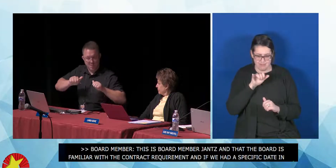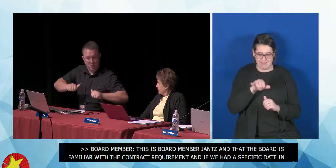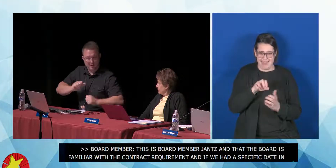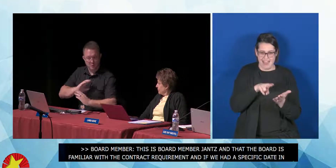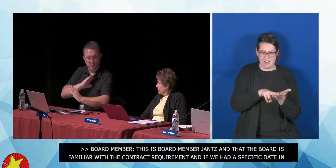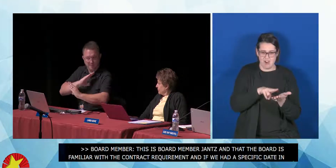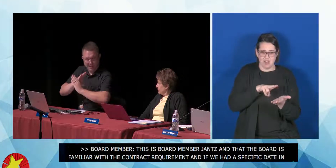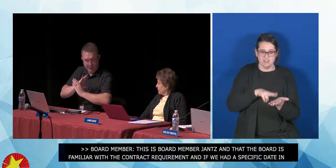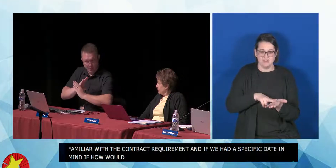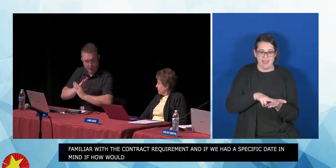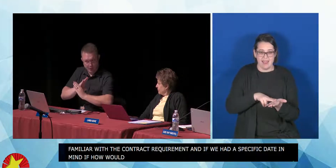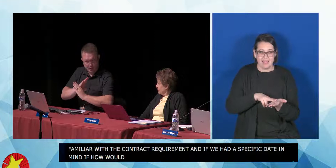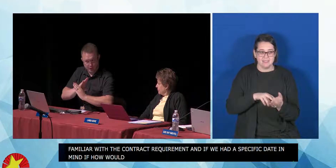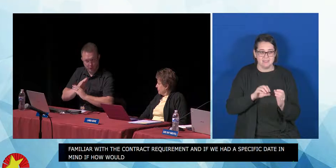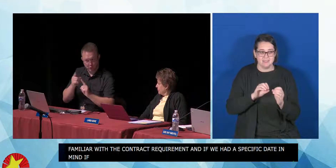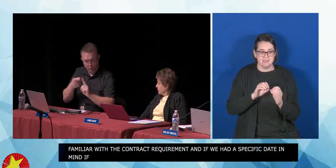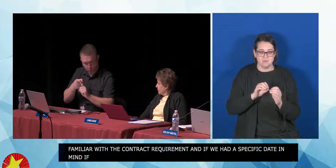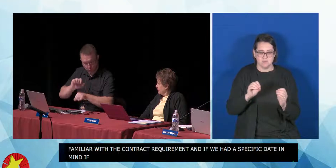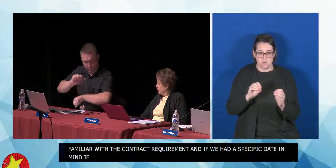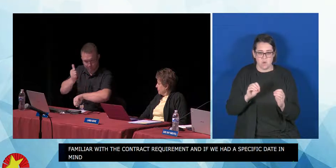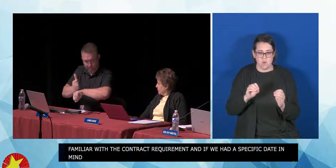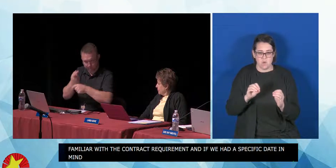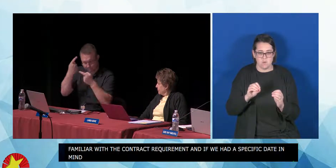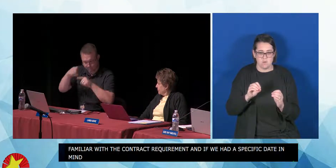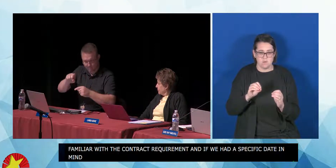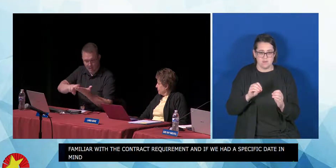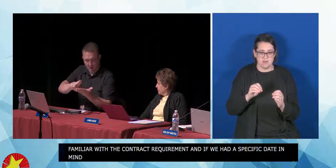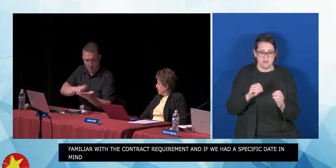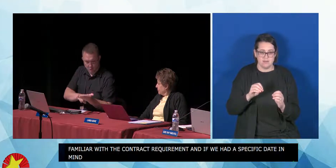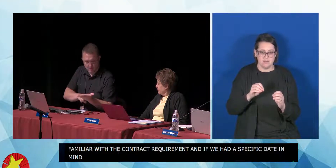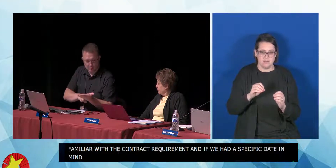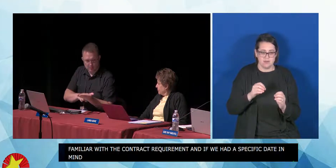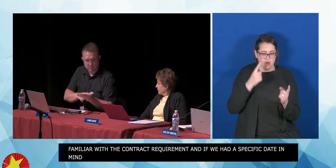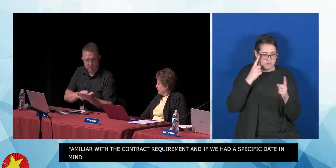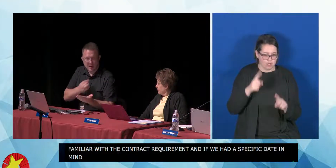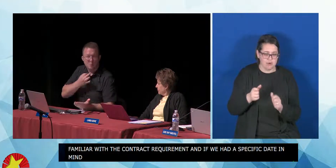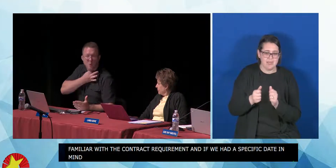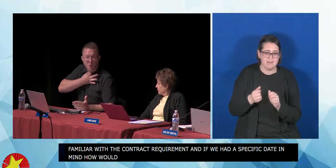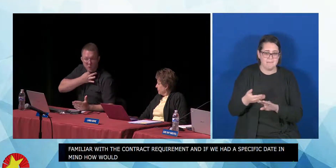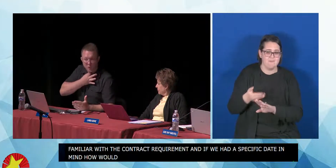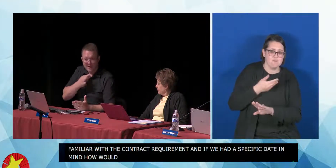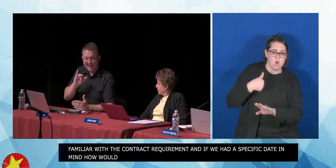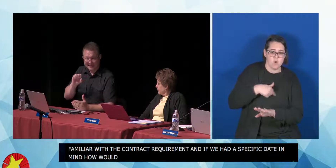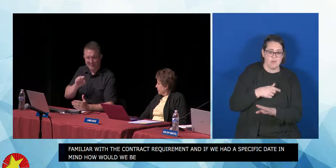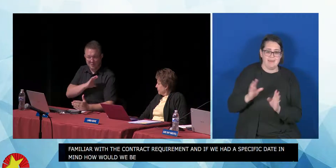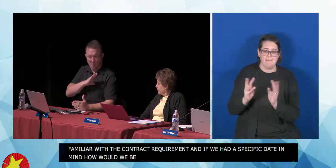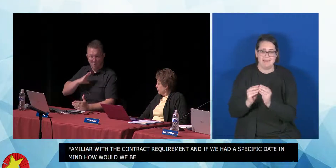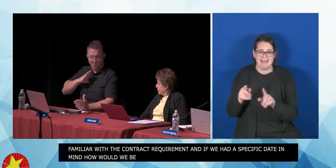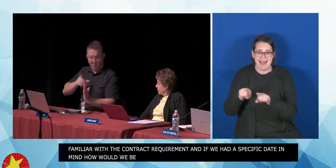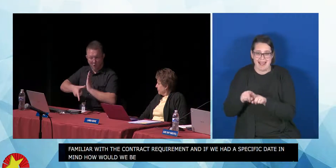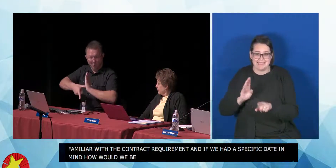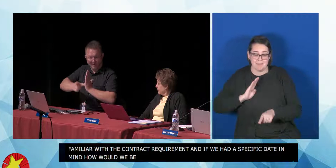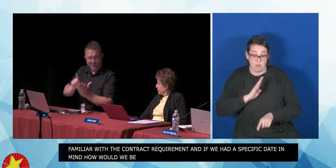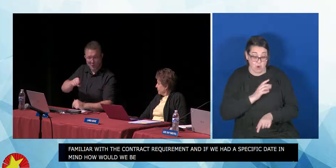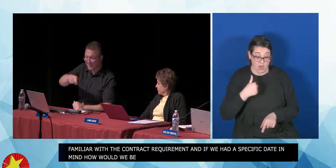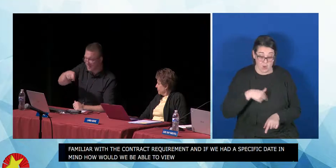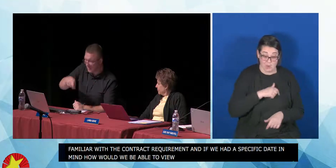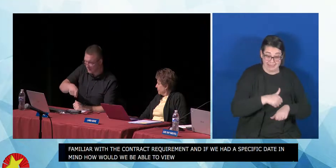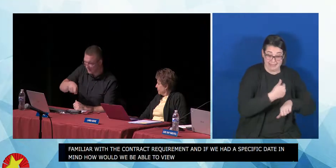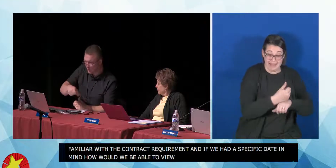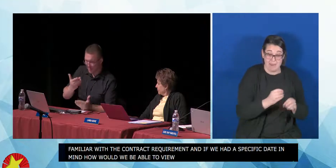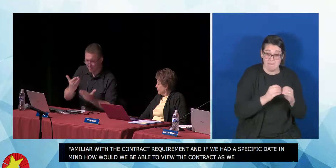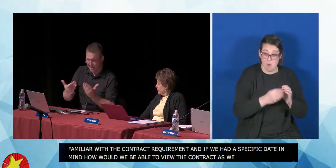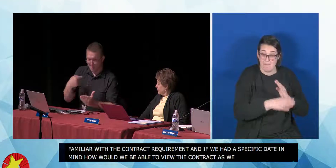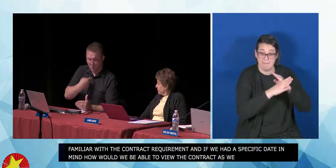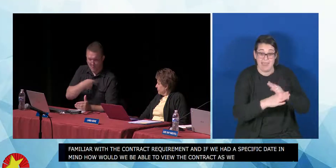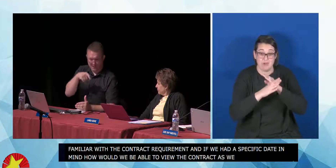contract before we meet as a board? Are we creating more barriers for the